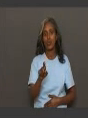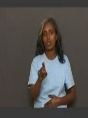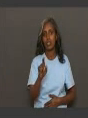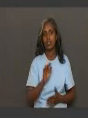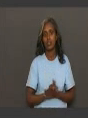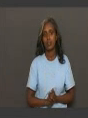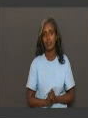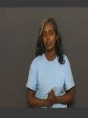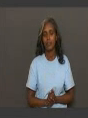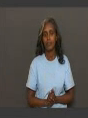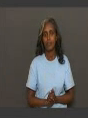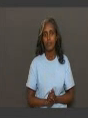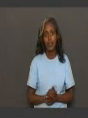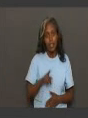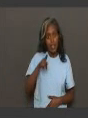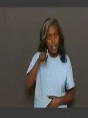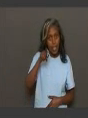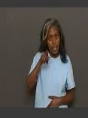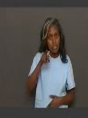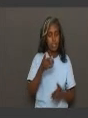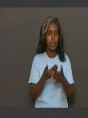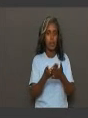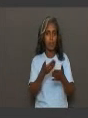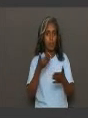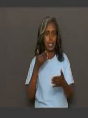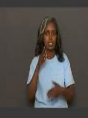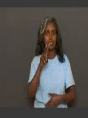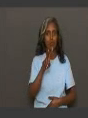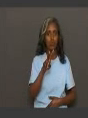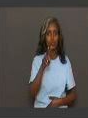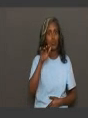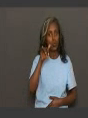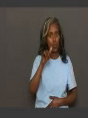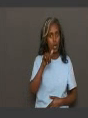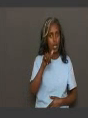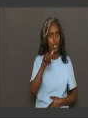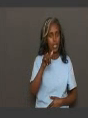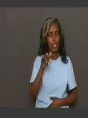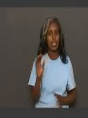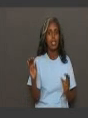equations. X minus 2y